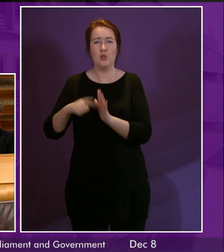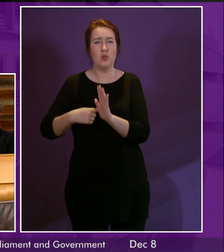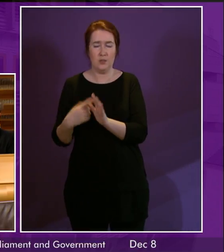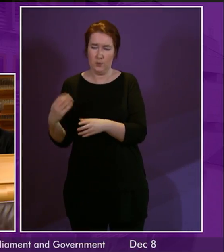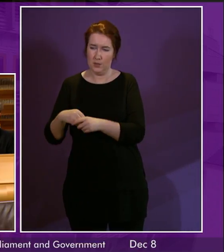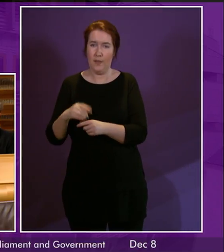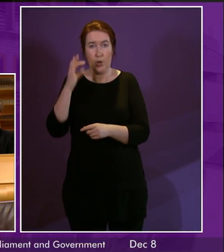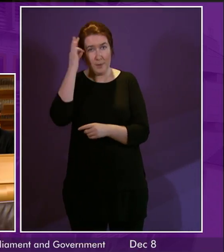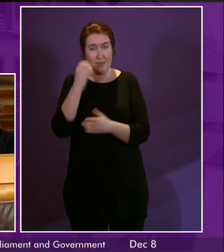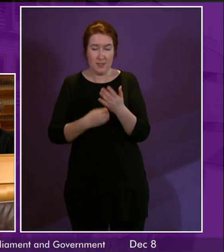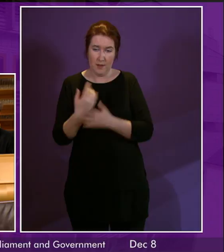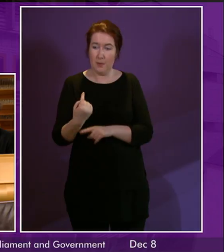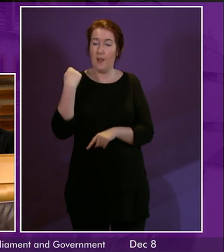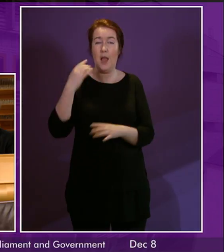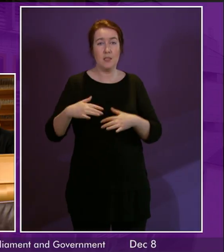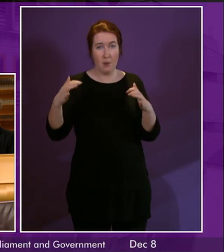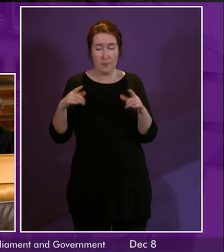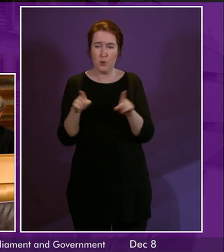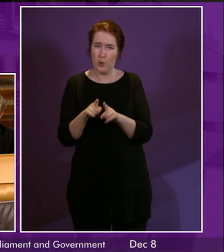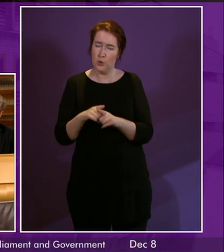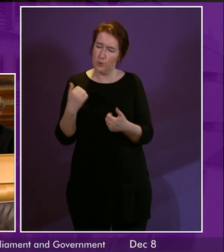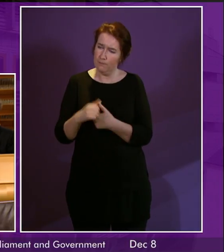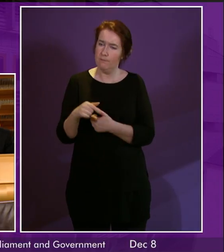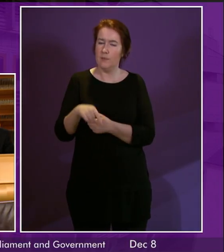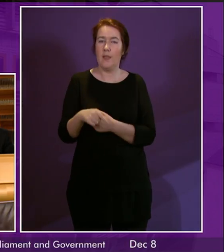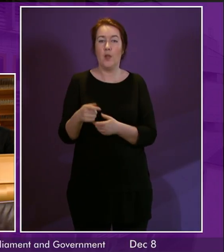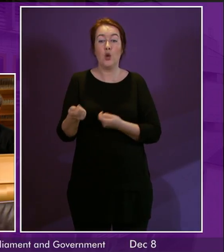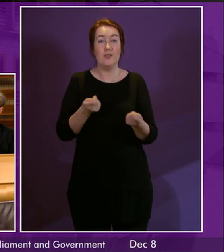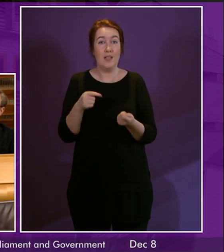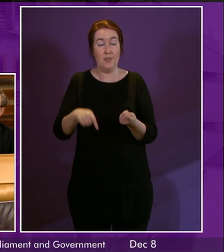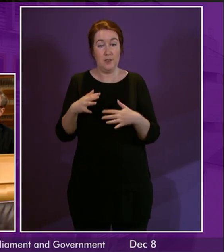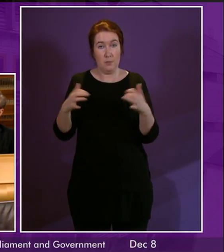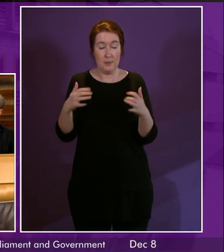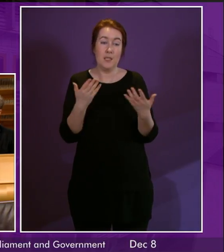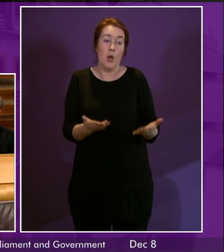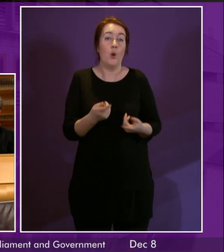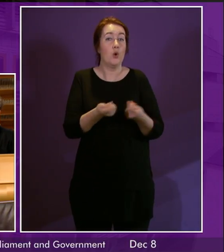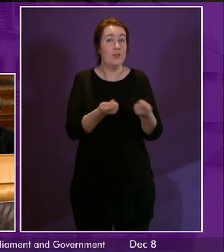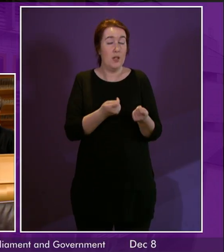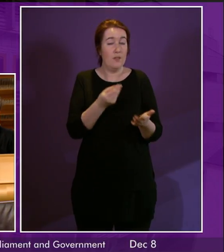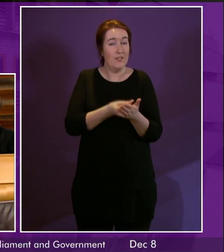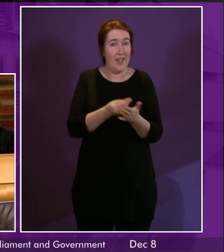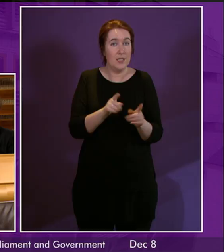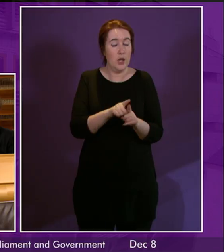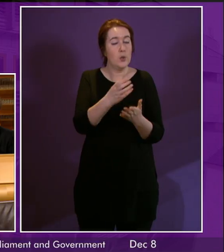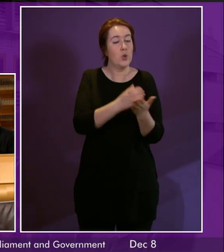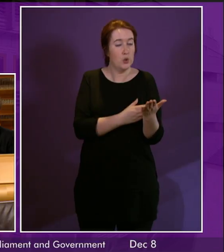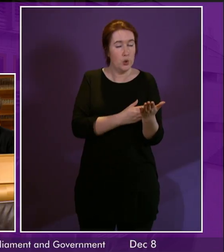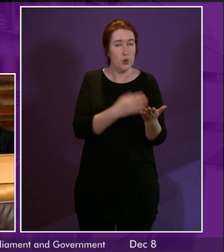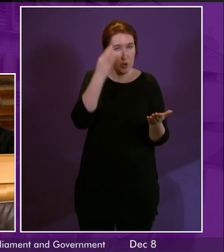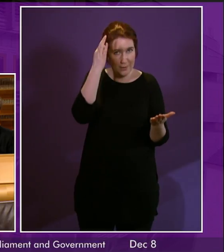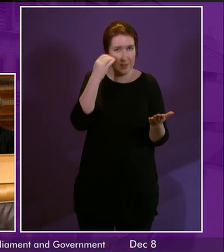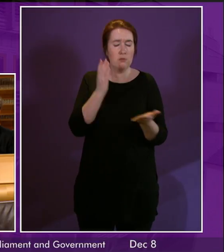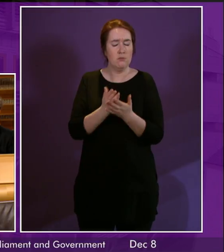that developed it in the last Parliament, and it is fitting that the convener of that committee is in this Parliament, the convener of the Finance and Constitution Committee.